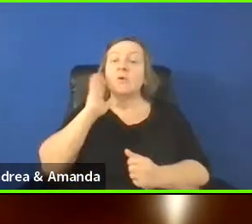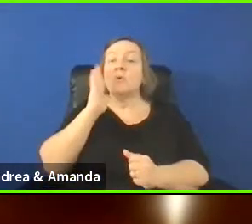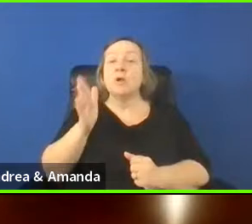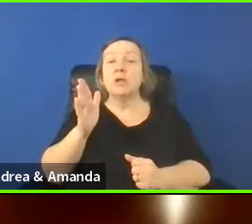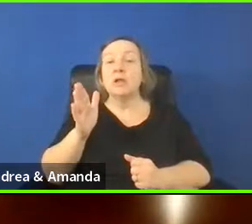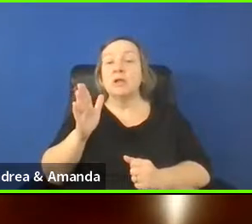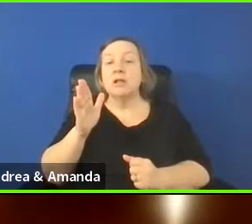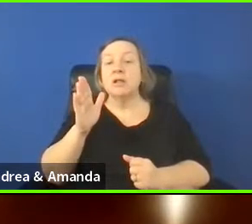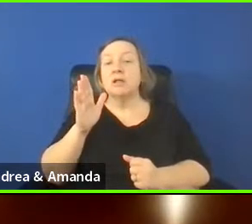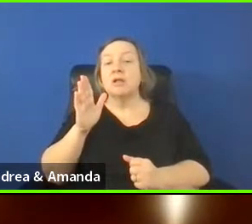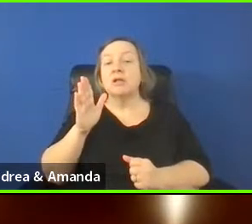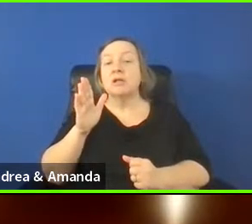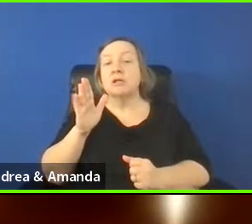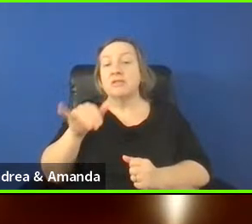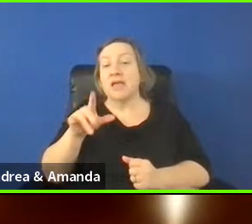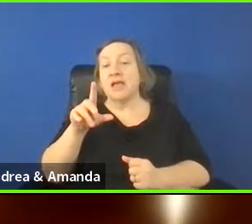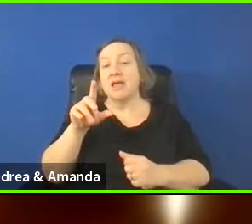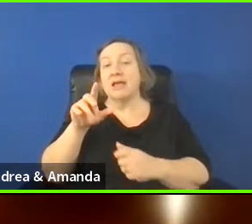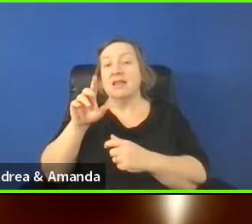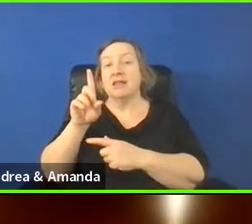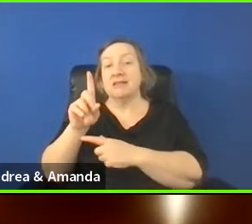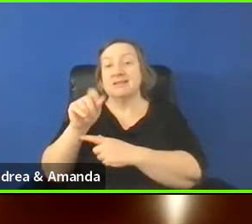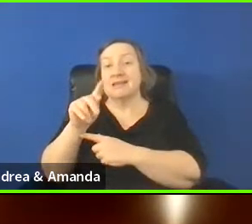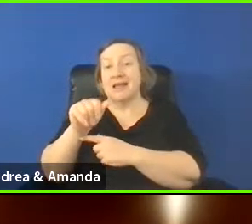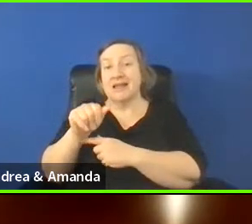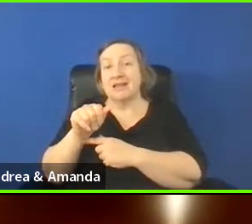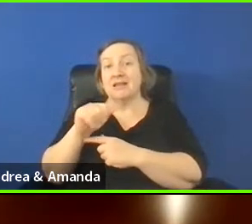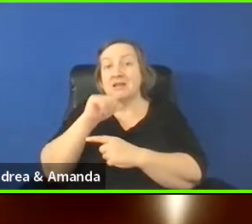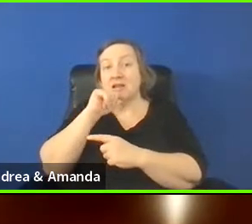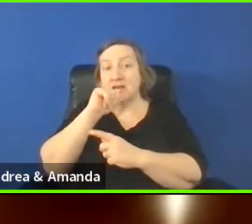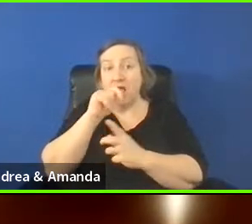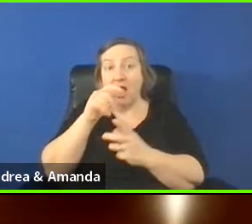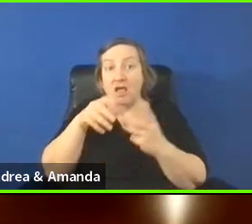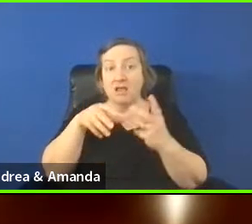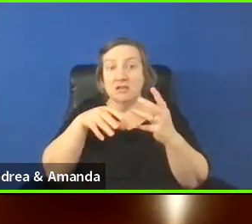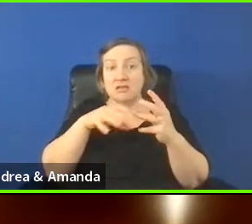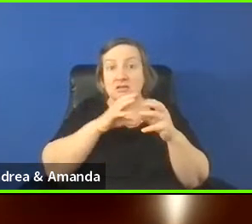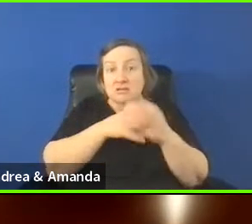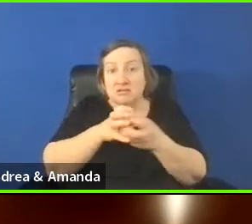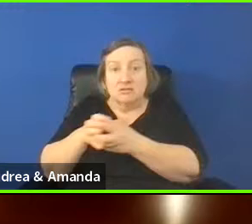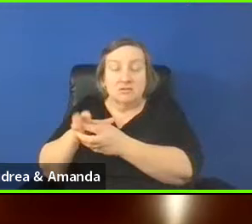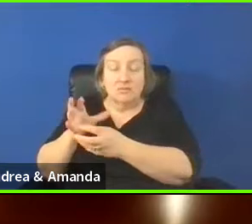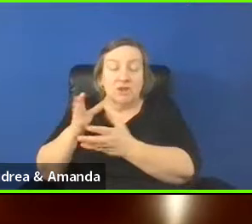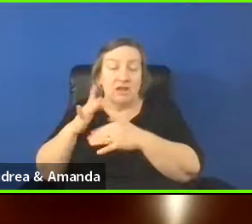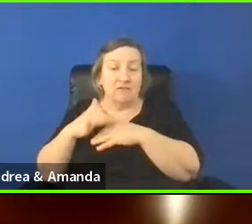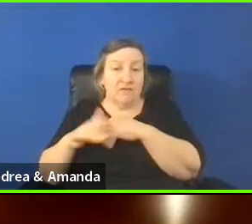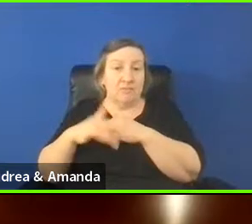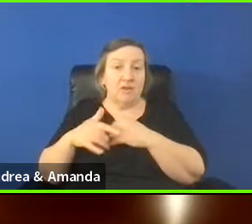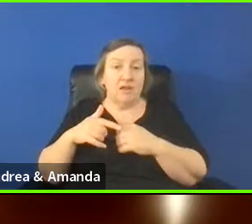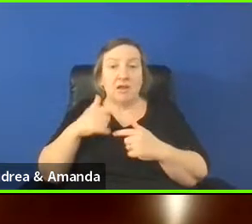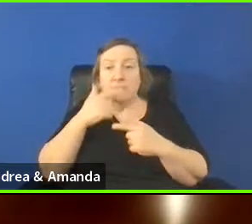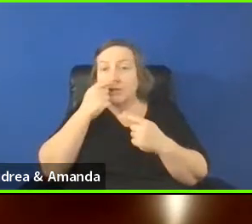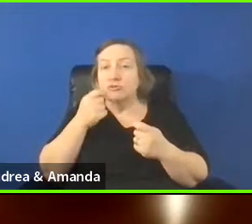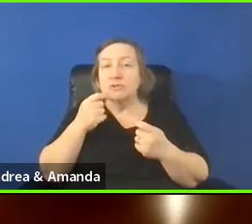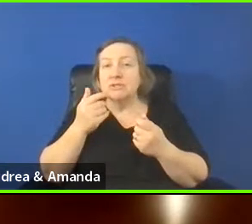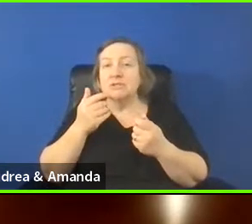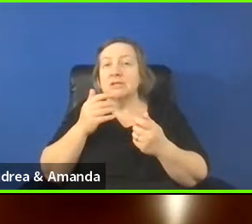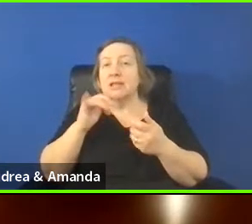the disaggregated data be available in your report? I'm very interested in seeing the disaggregated tables.